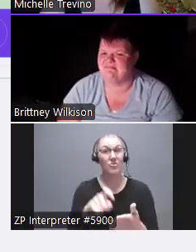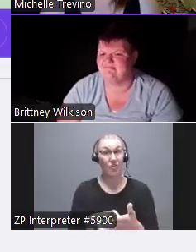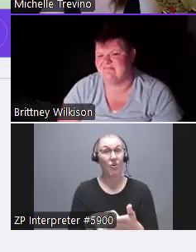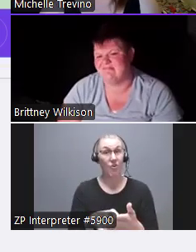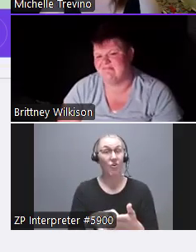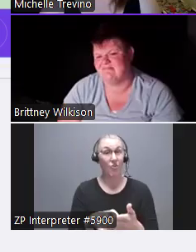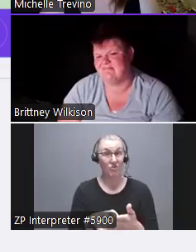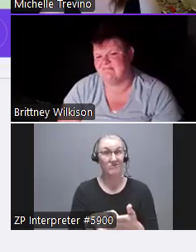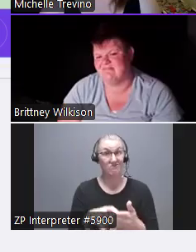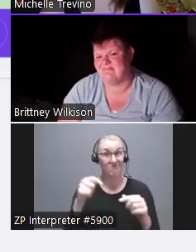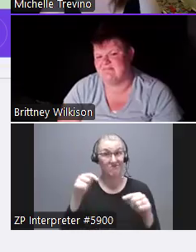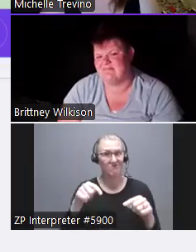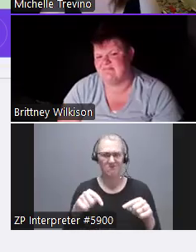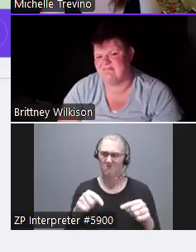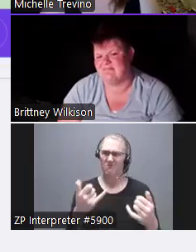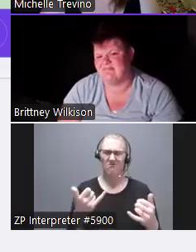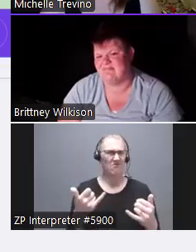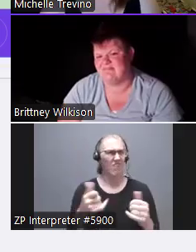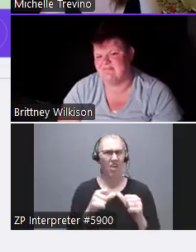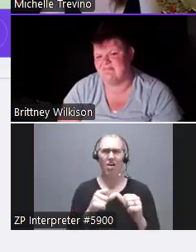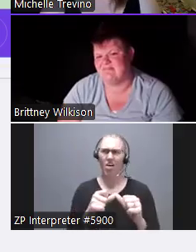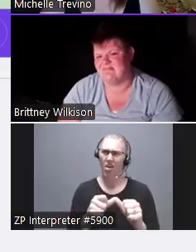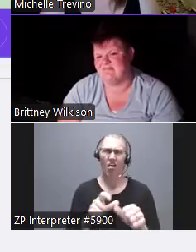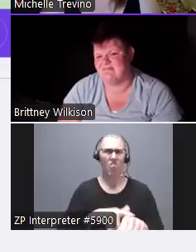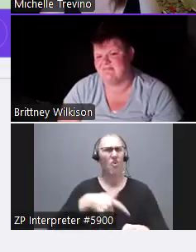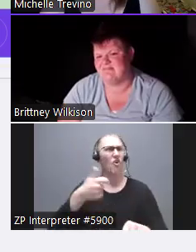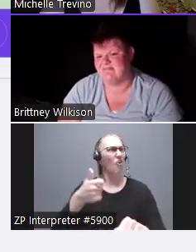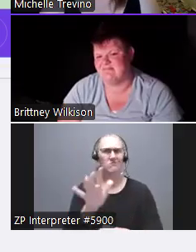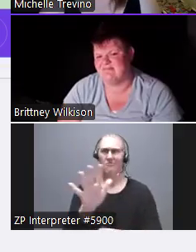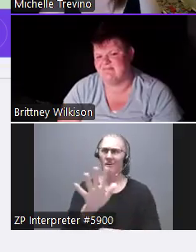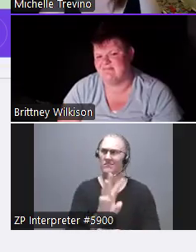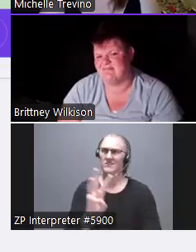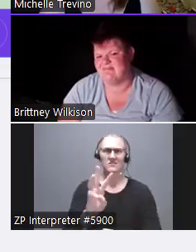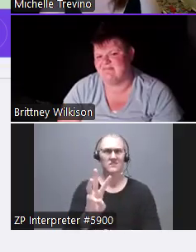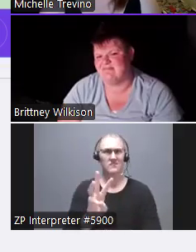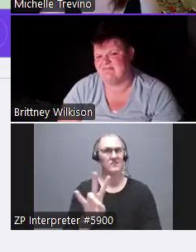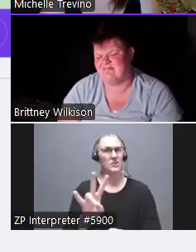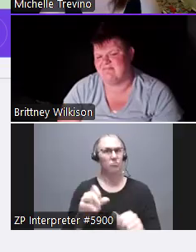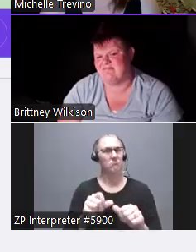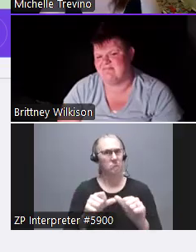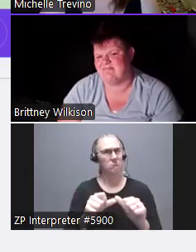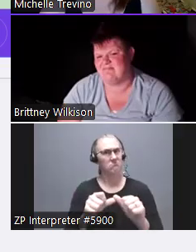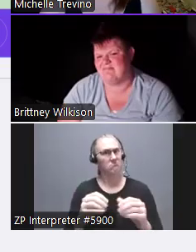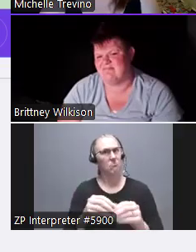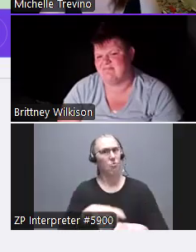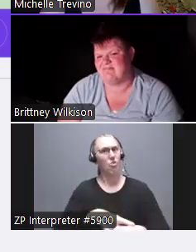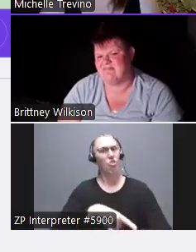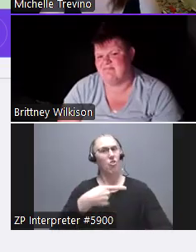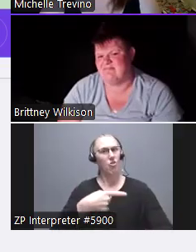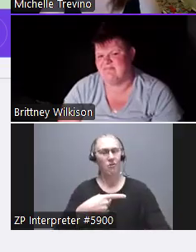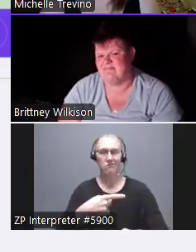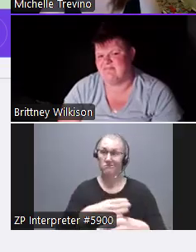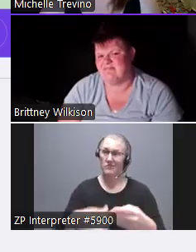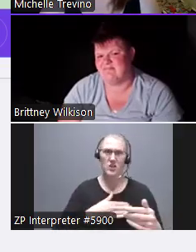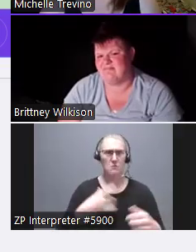it's 5 o'clock and then 7 o'clock. Then you notice that your end of your day, you've gotten